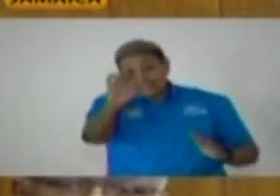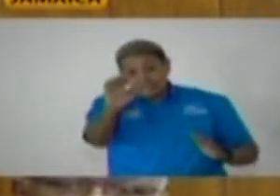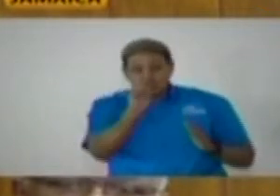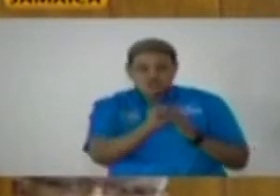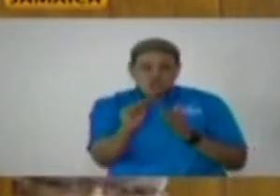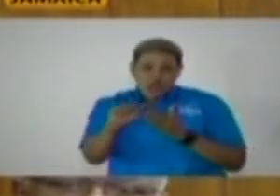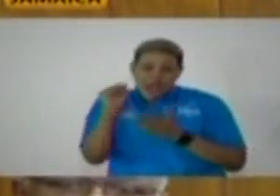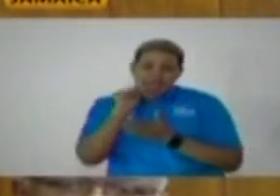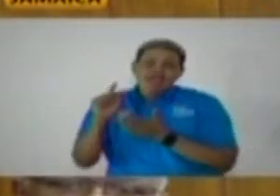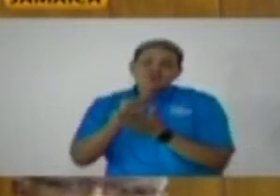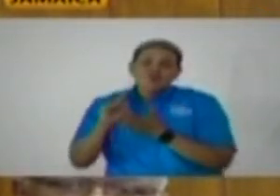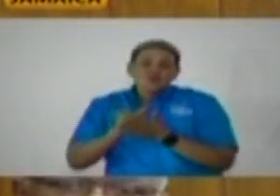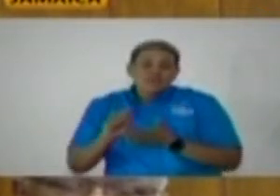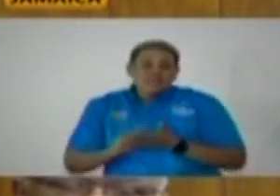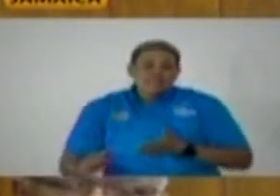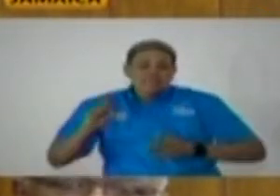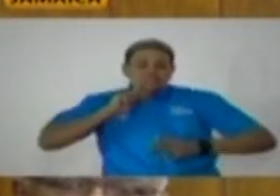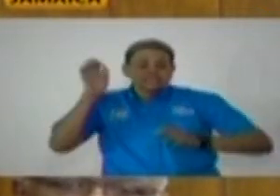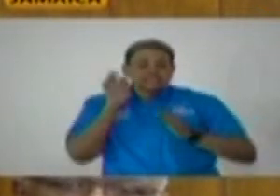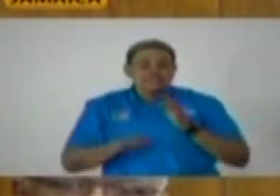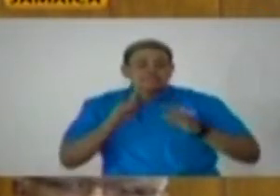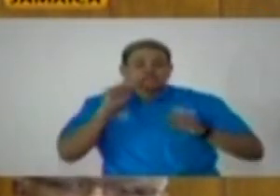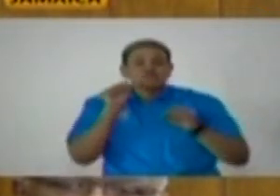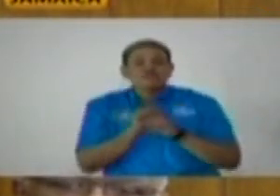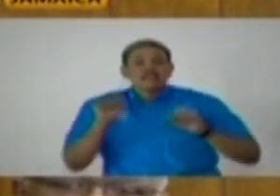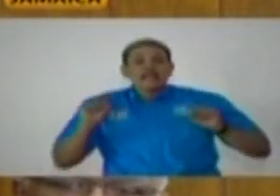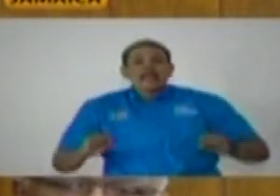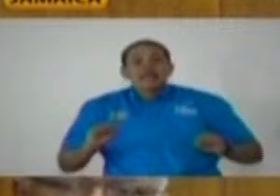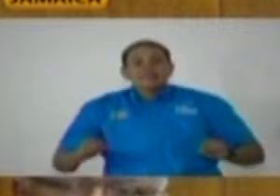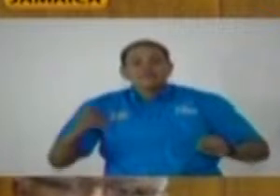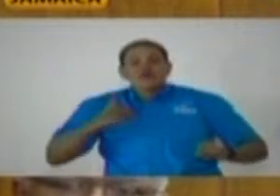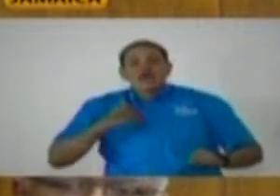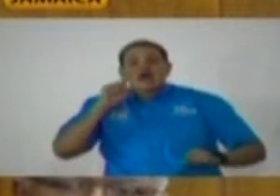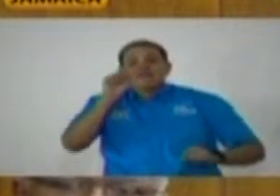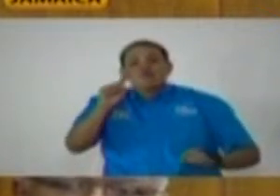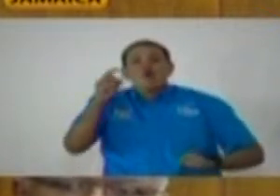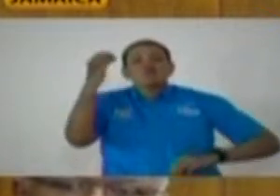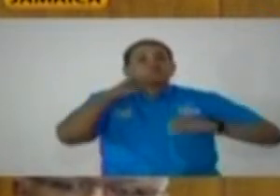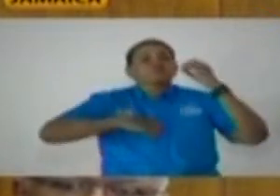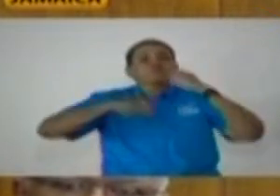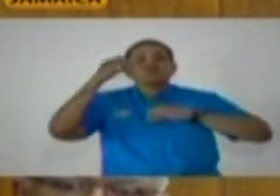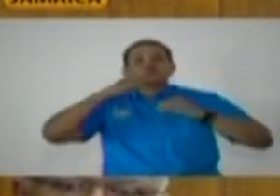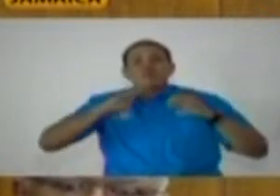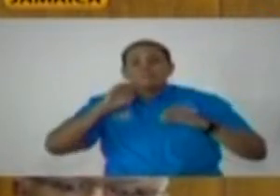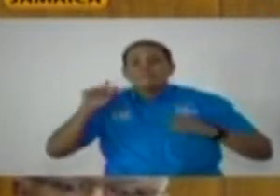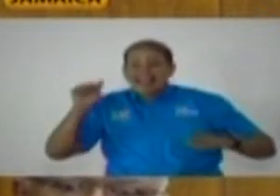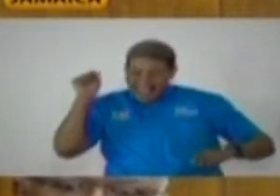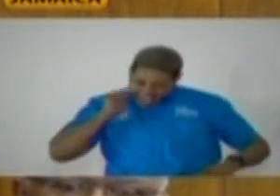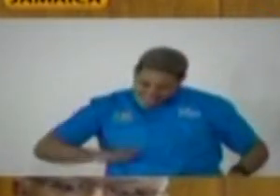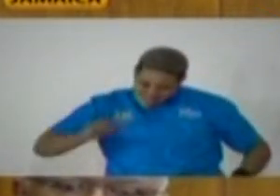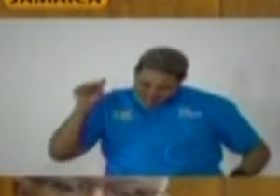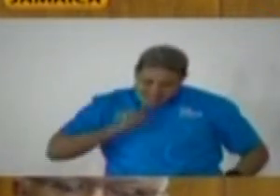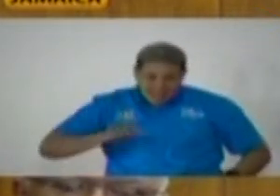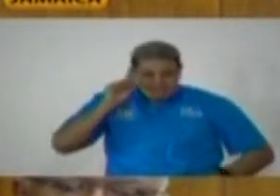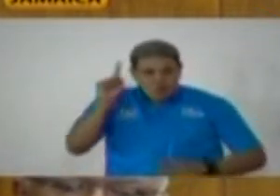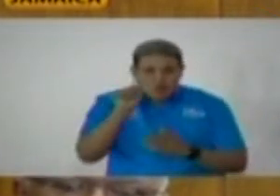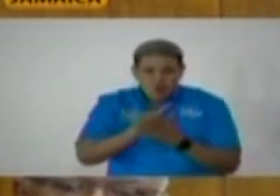$11,700 a week simply to be able to have that one nutritious meal a day for the